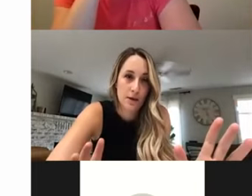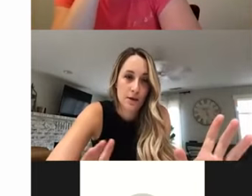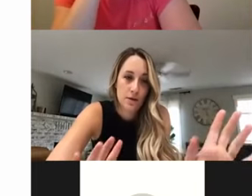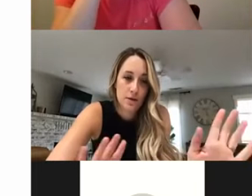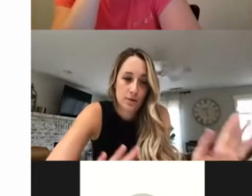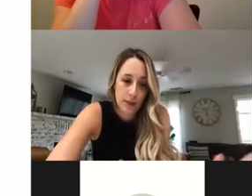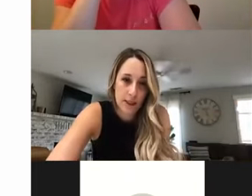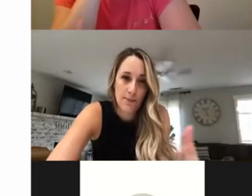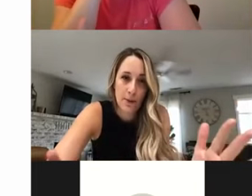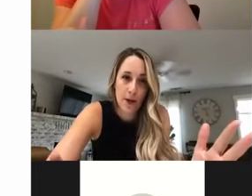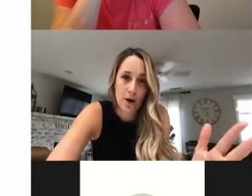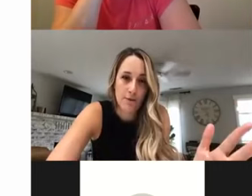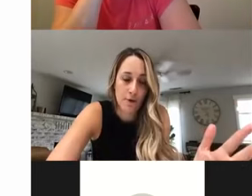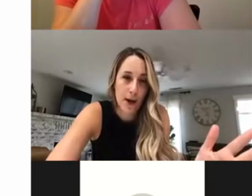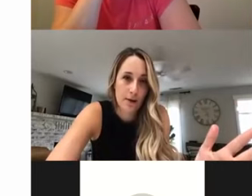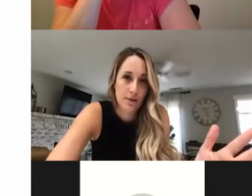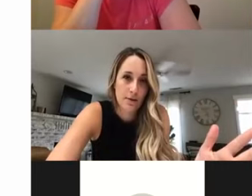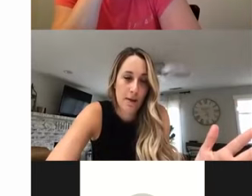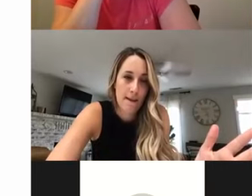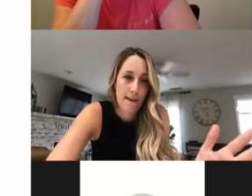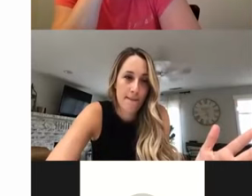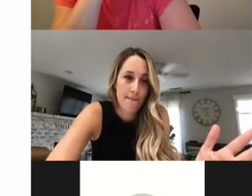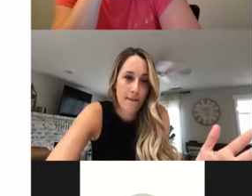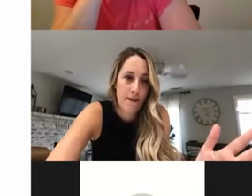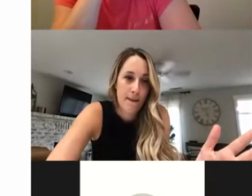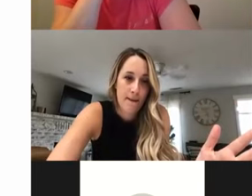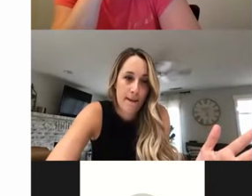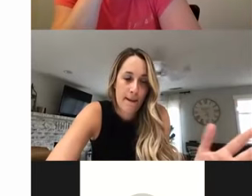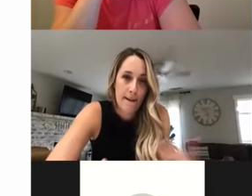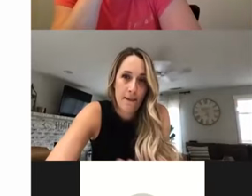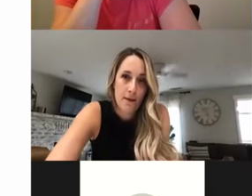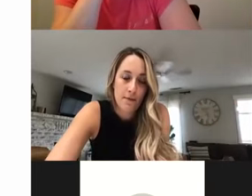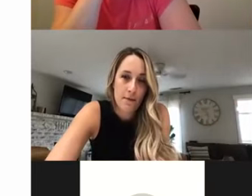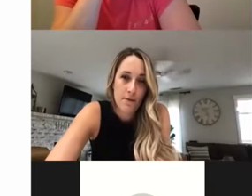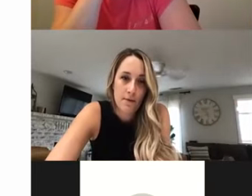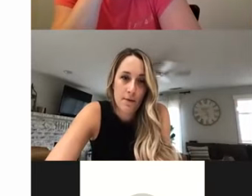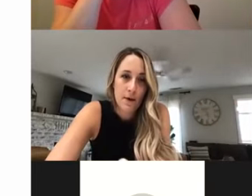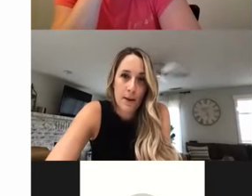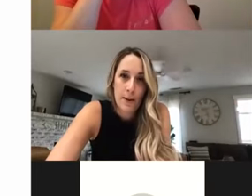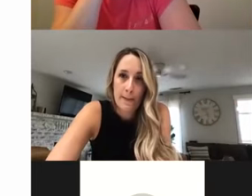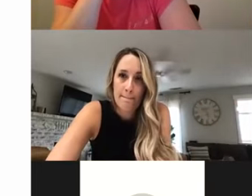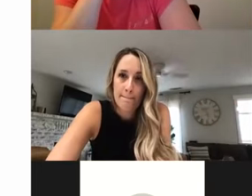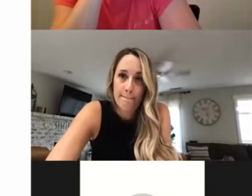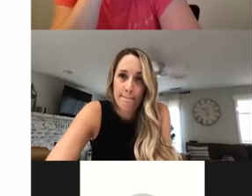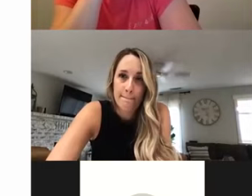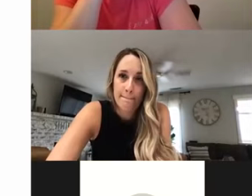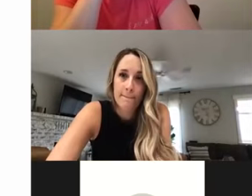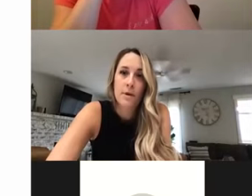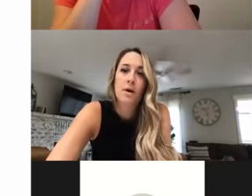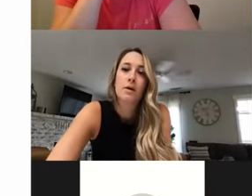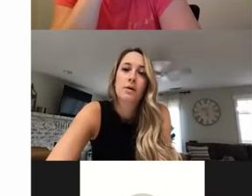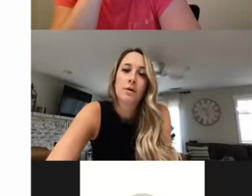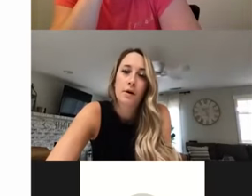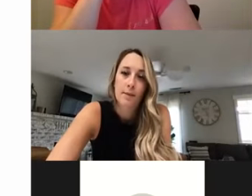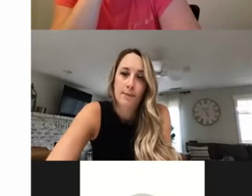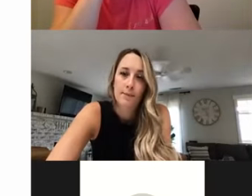be like typed out paragraph format? Great question. I do not care about the format of your answers. Not just this